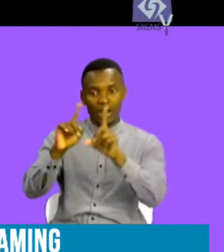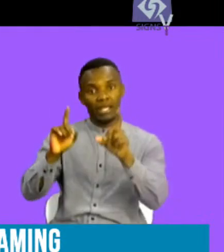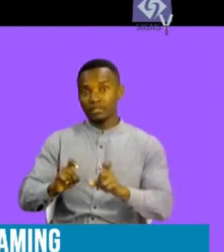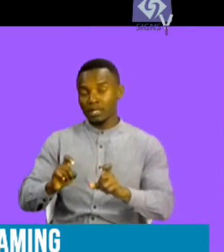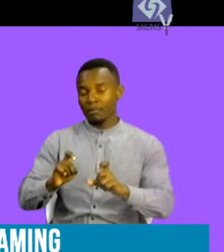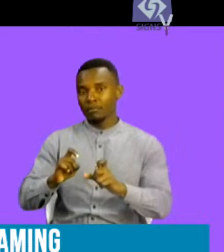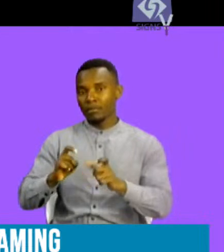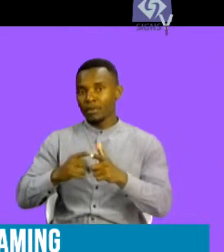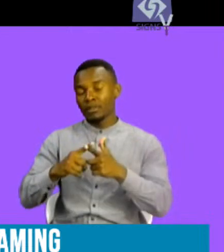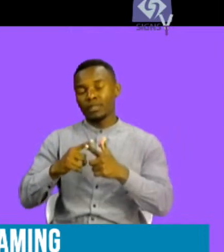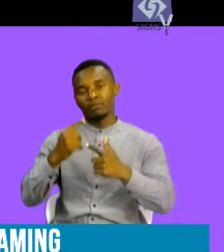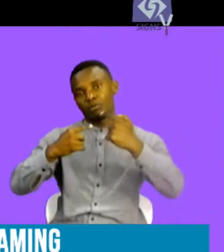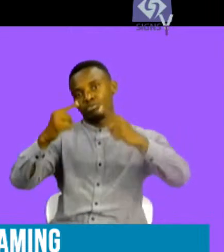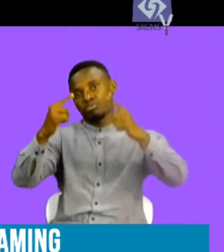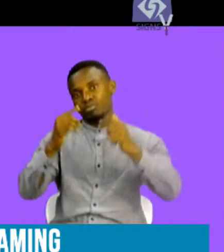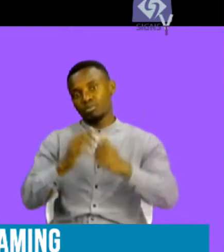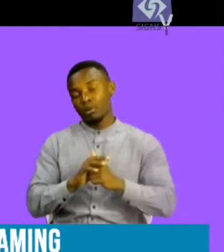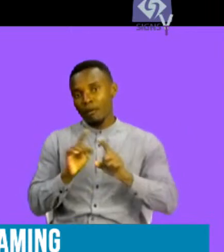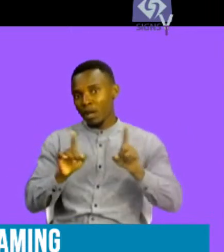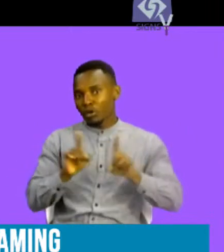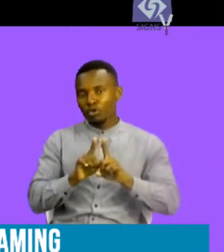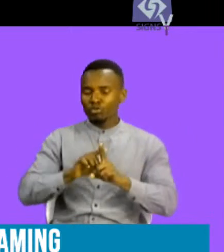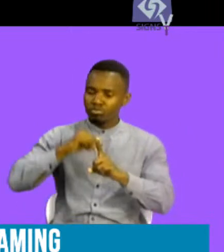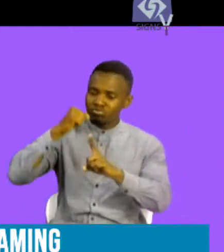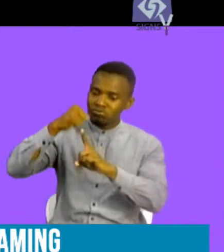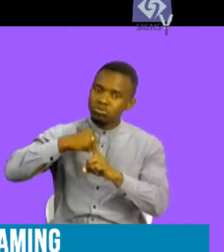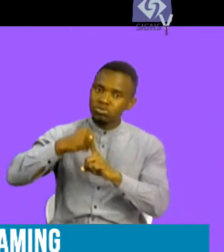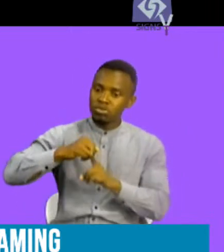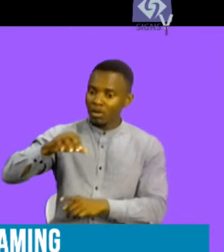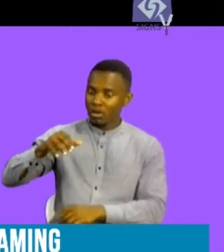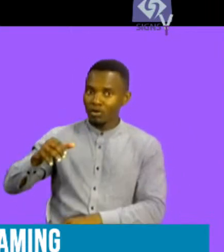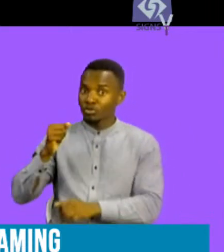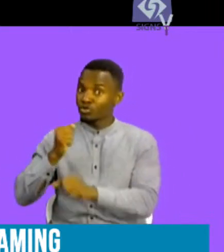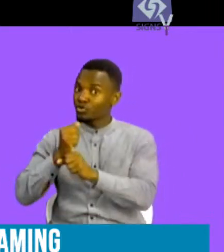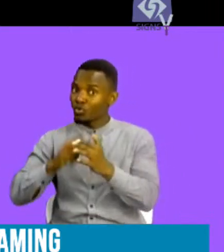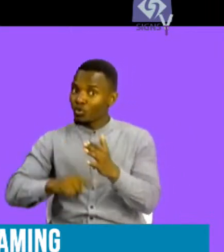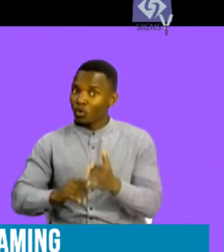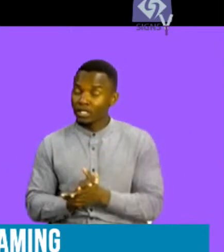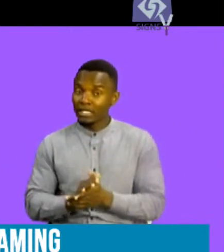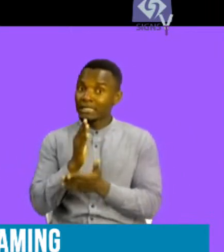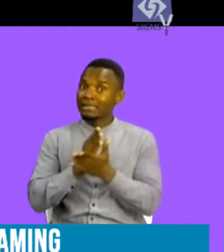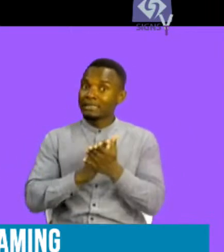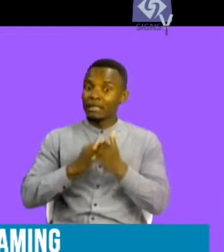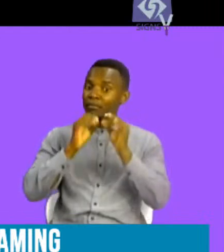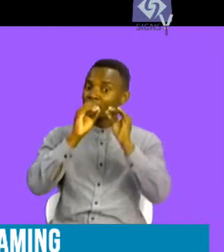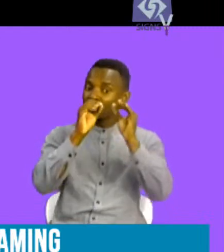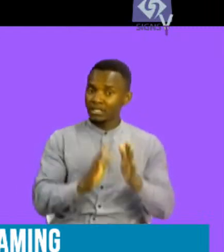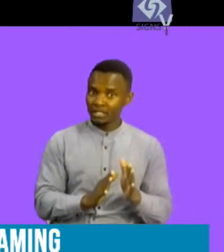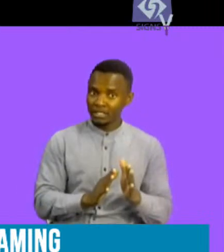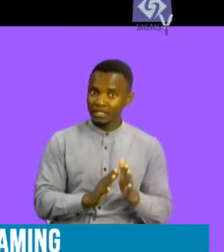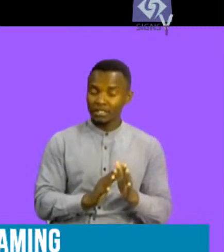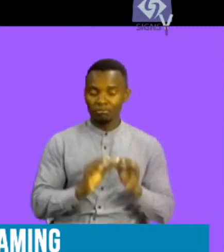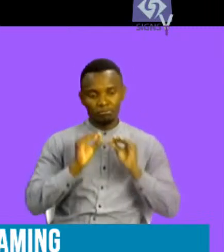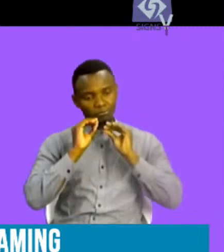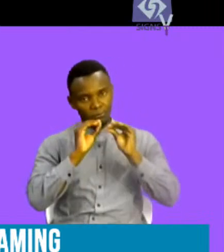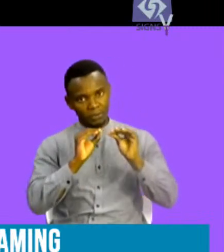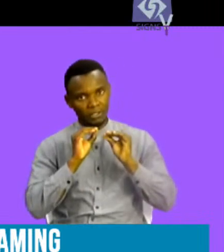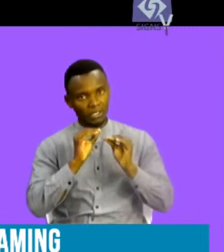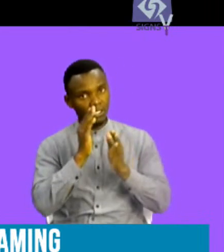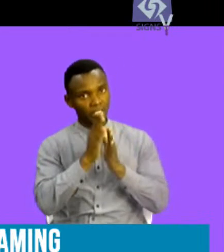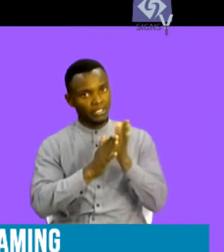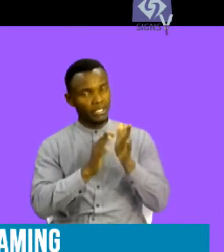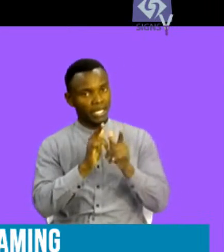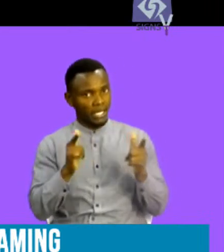to the county that they take some of our teachers for the sign language sessions,